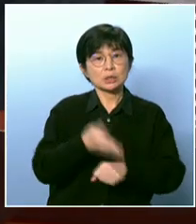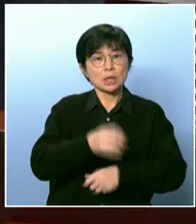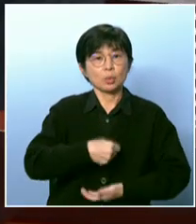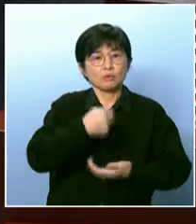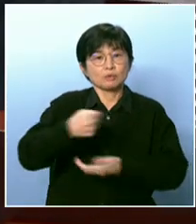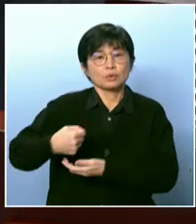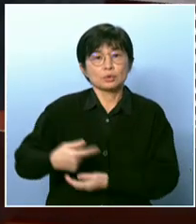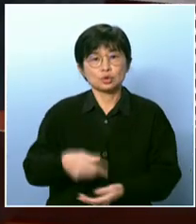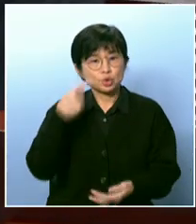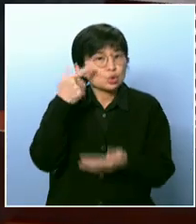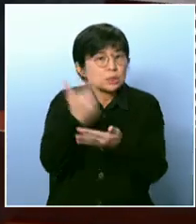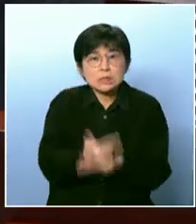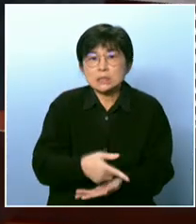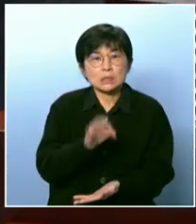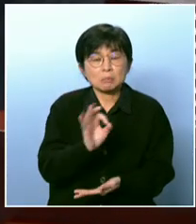the CDF programs?